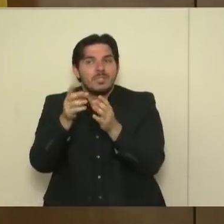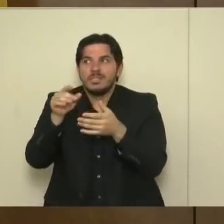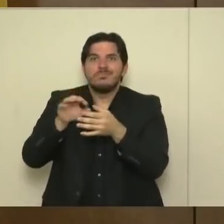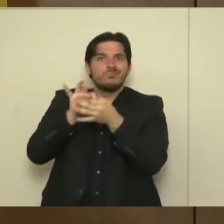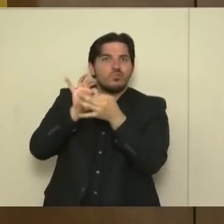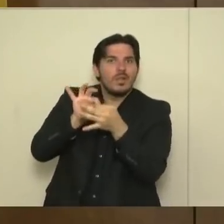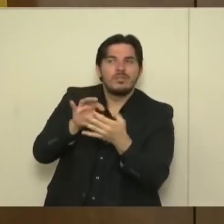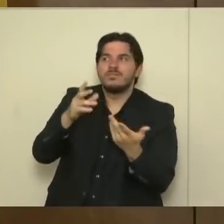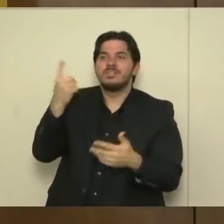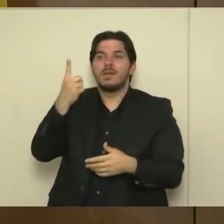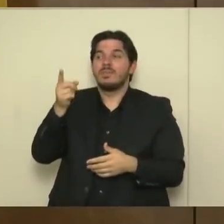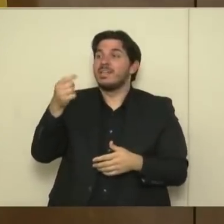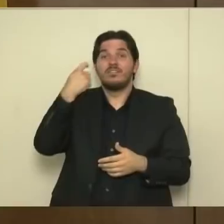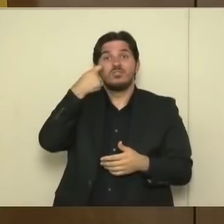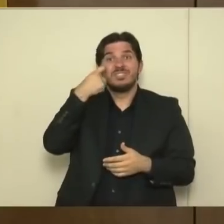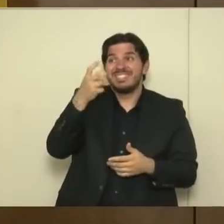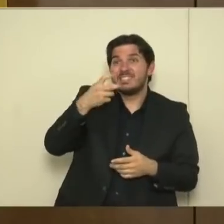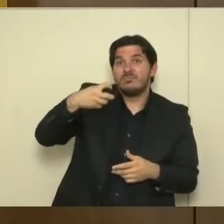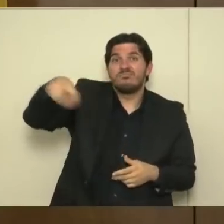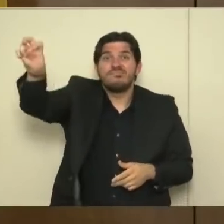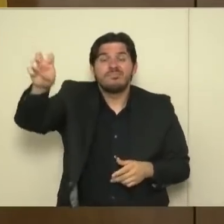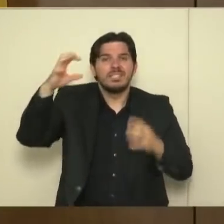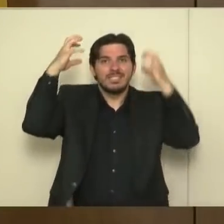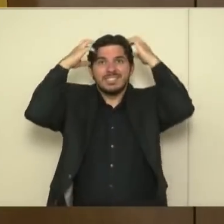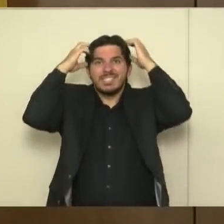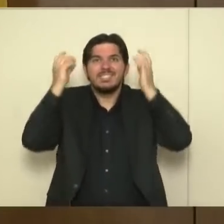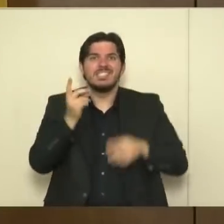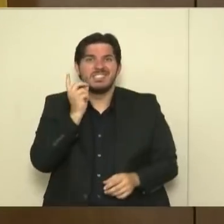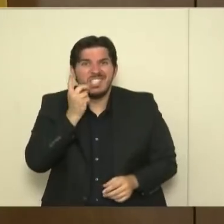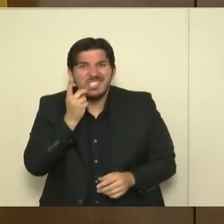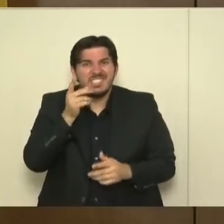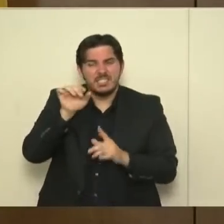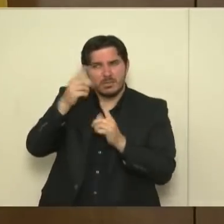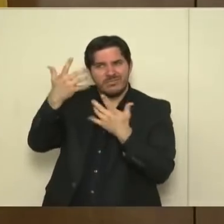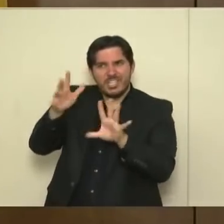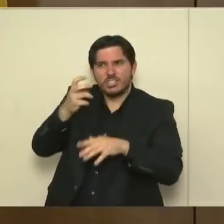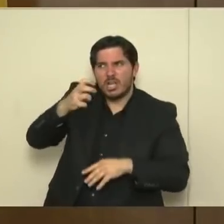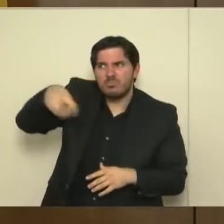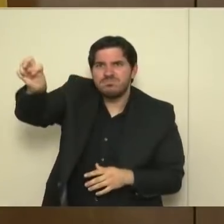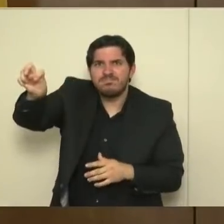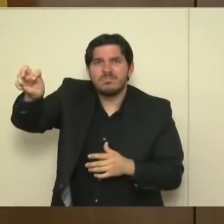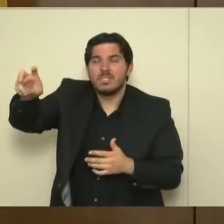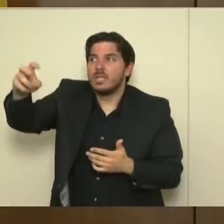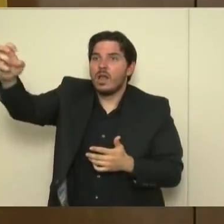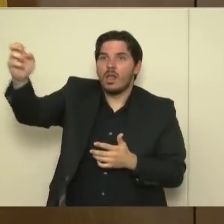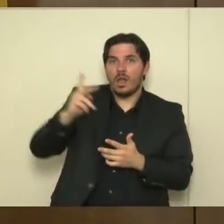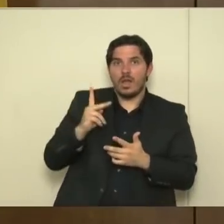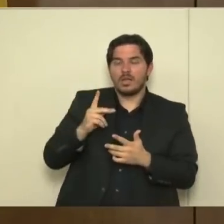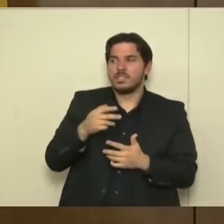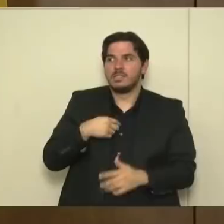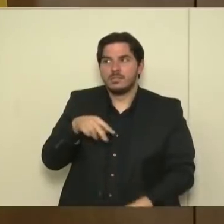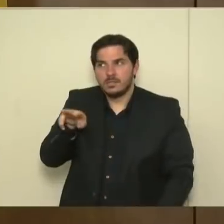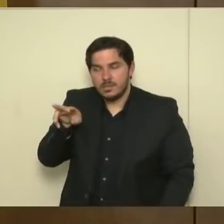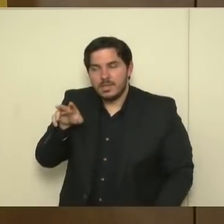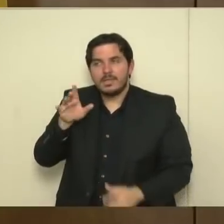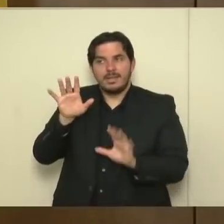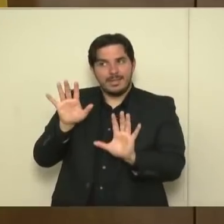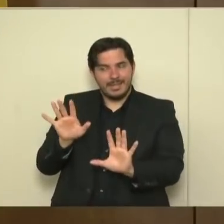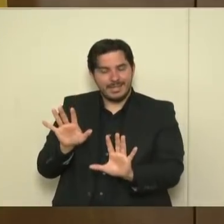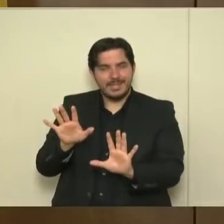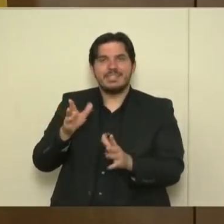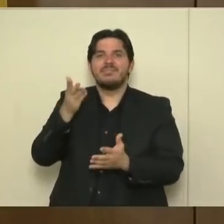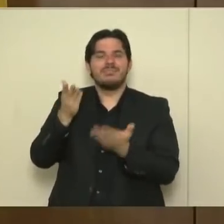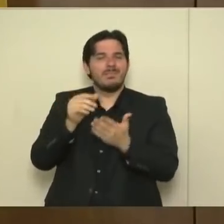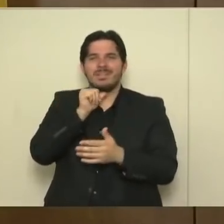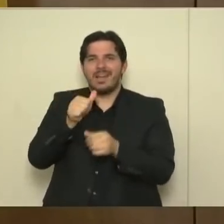most recent trip to Disneyland. And I will bet before that may not have followed the